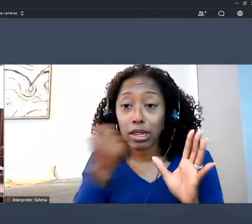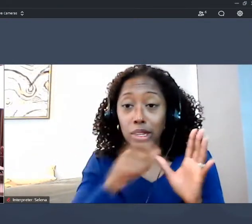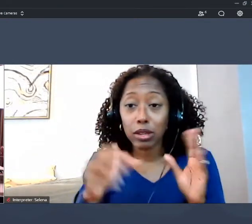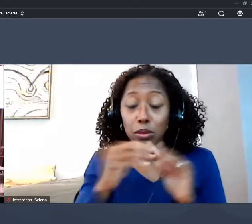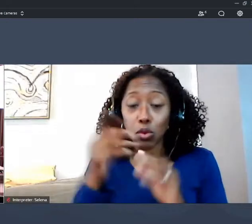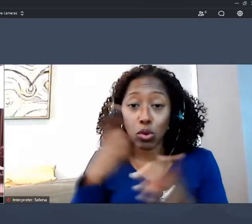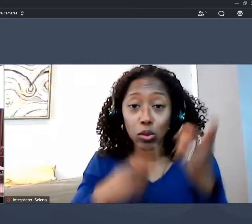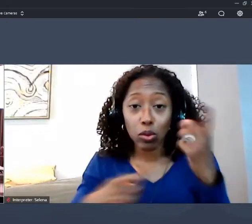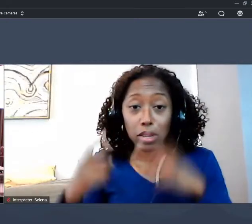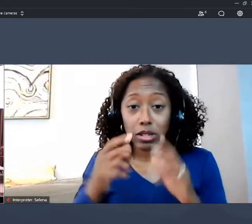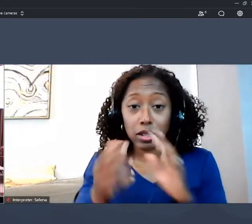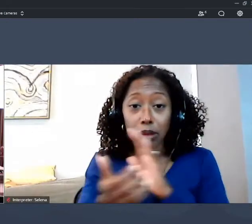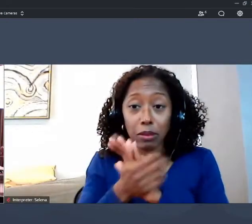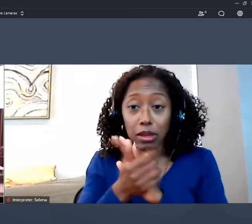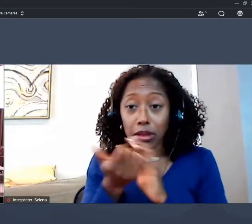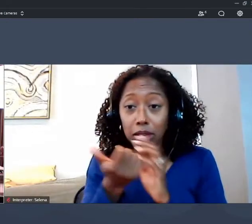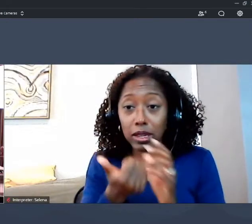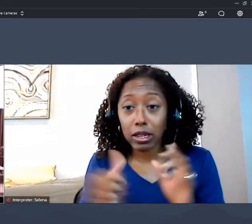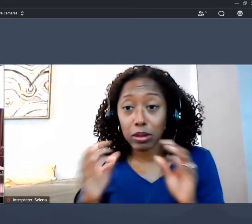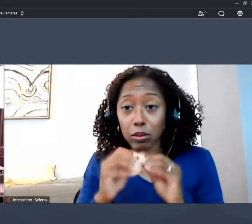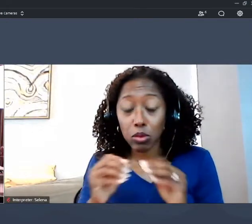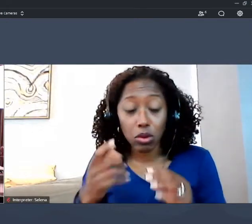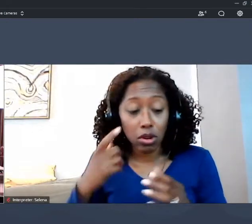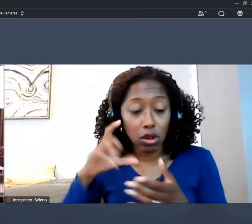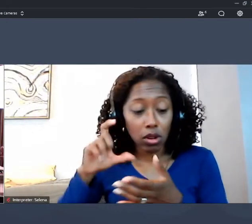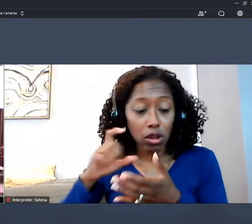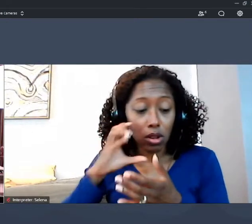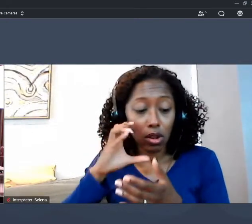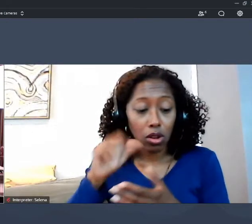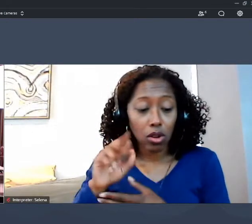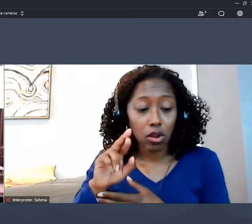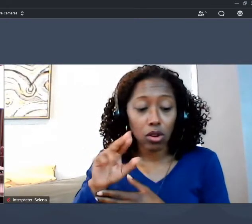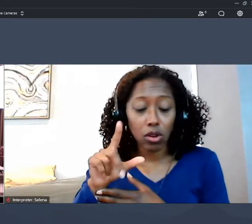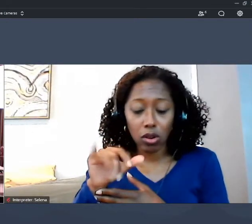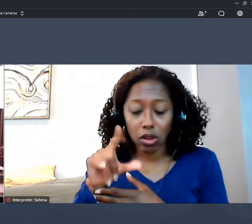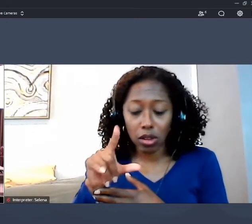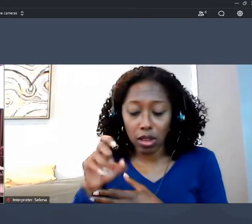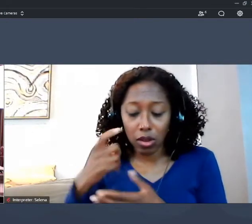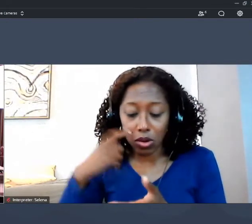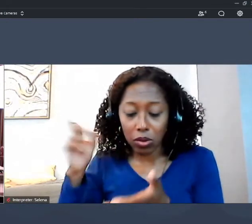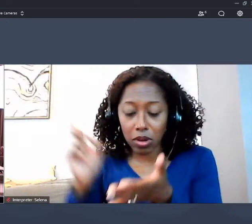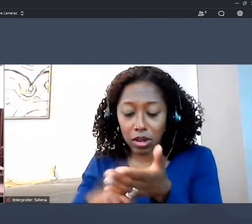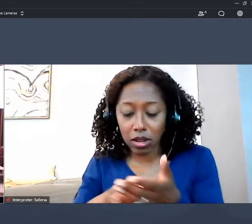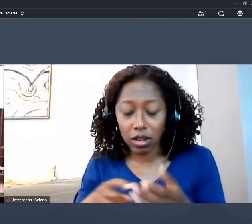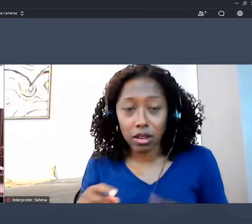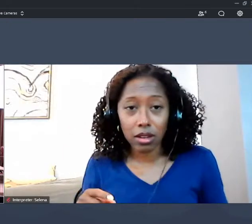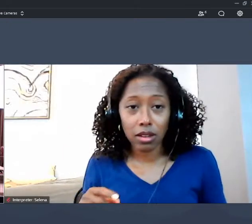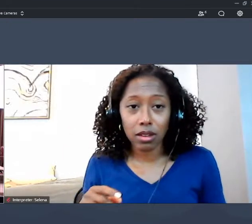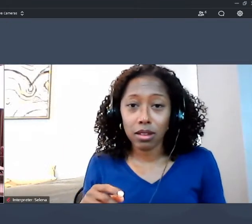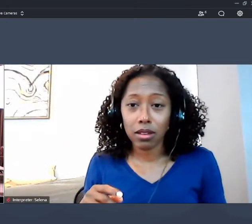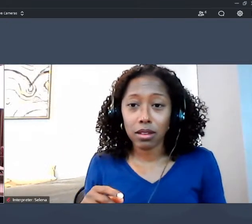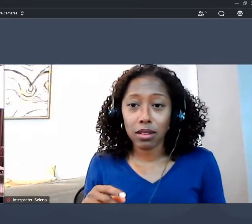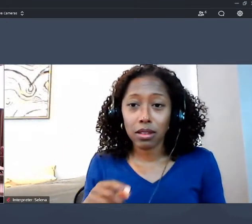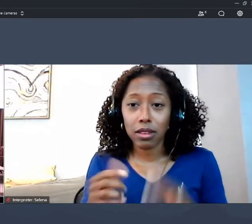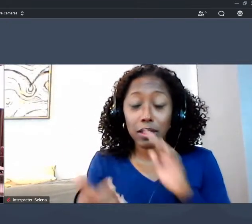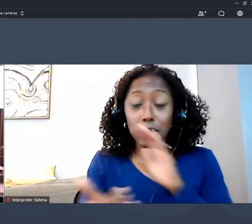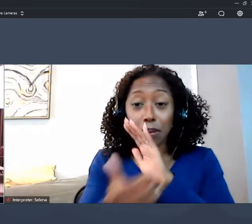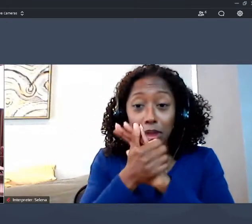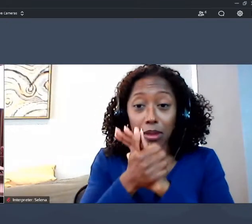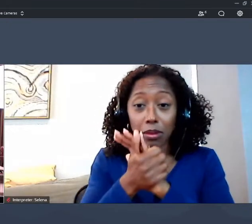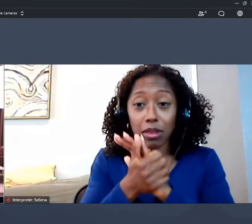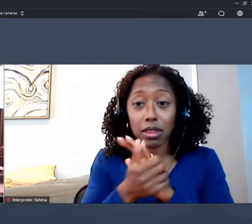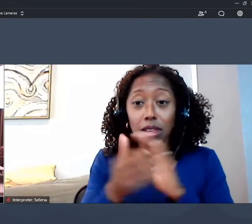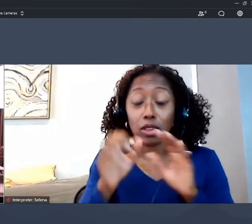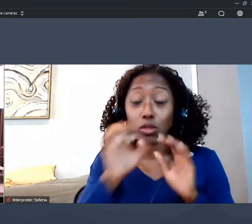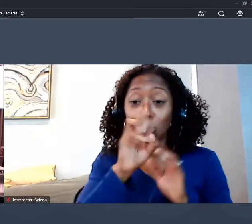on the amendment? Councilman Carlisle, you're recognized. I'm sorry. Oh, the amendment. The amendment has been withdrawn.